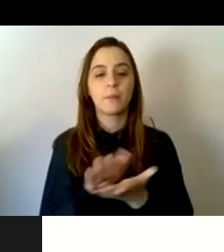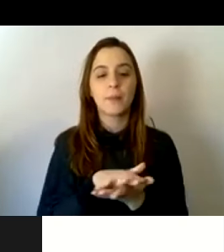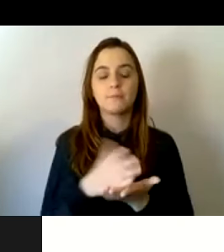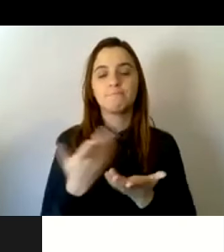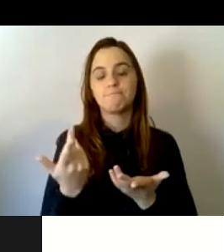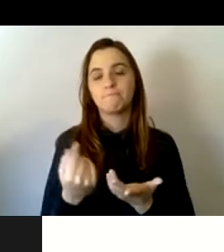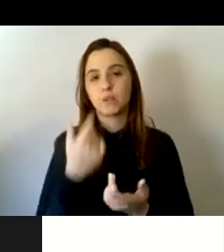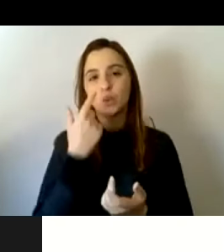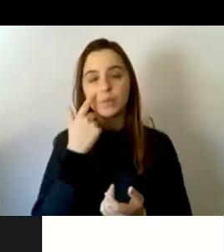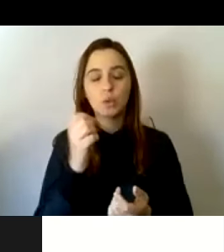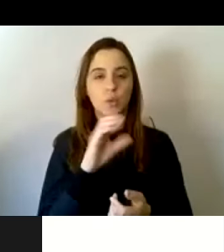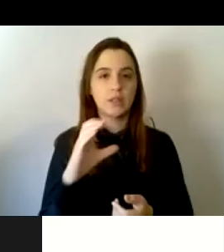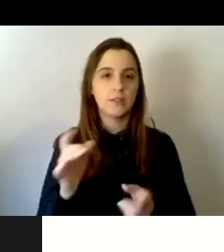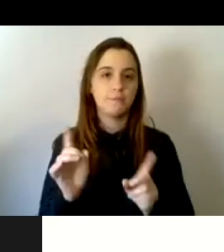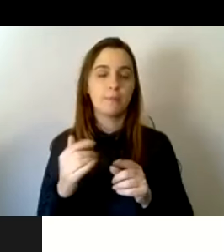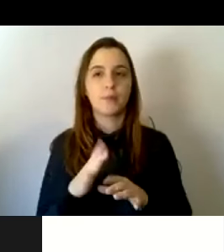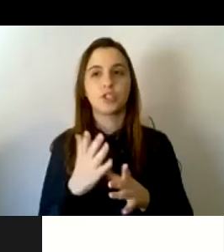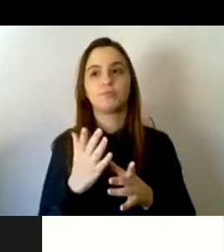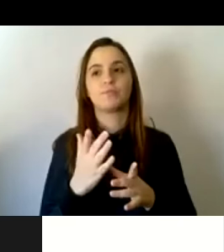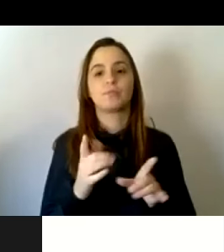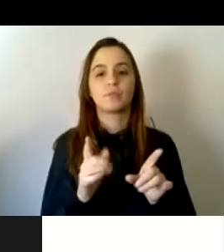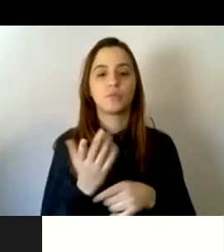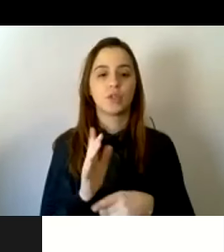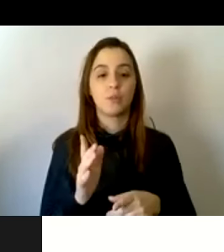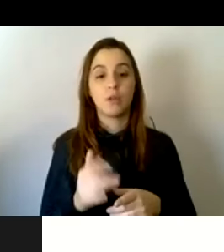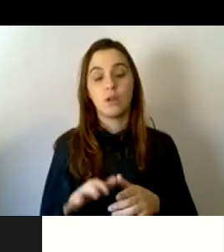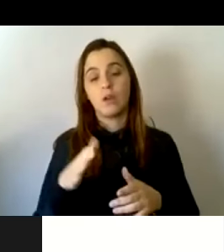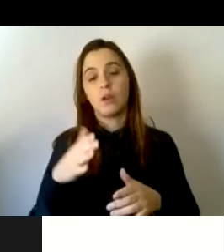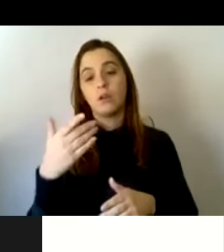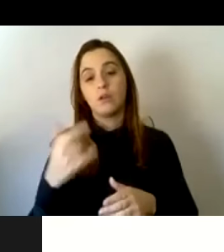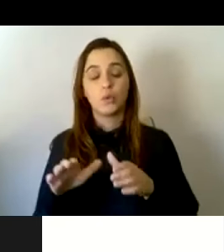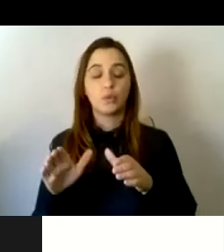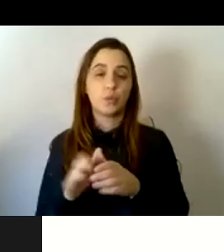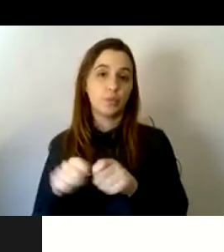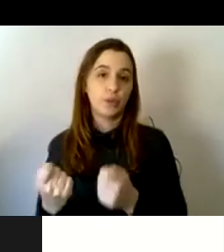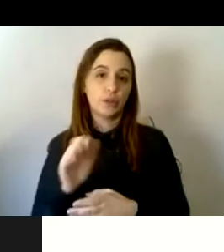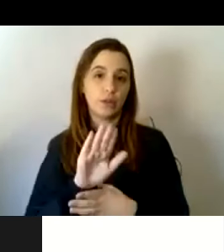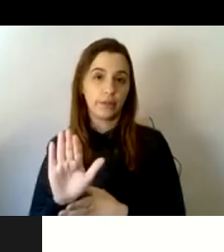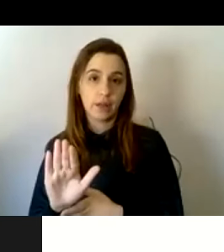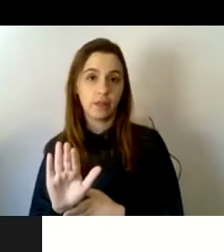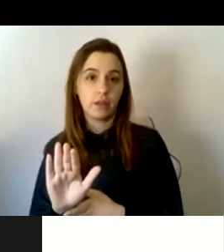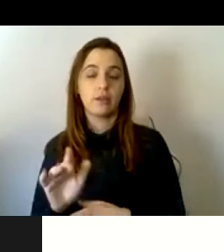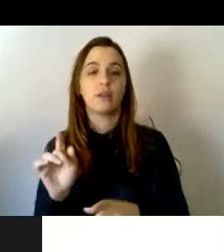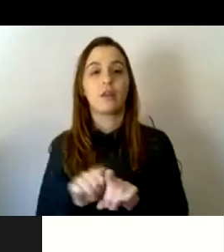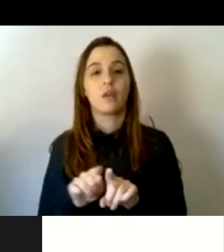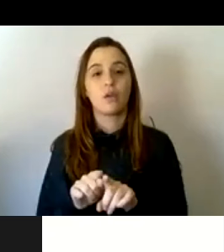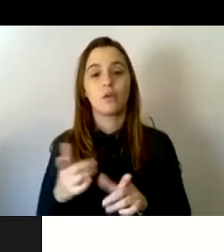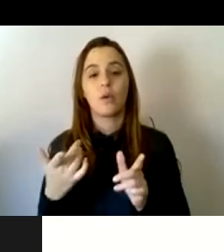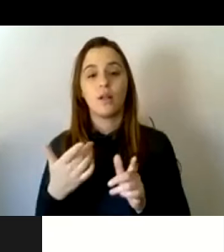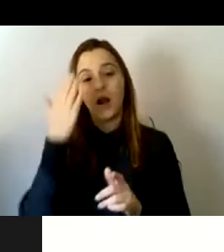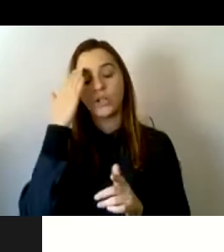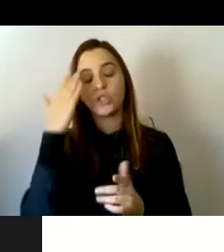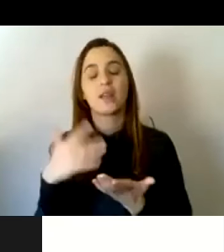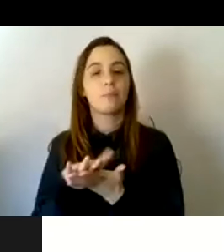mean, for example, the far right is very often essentialistic, with they think there are essential